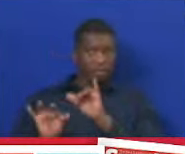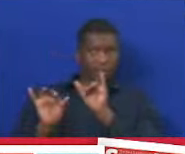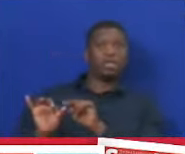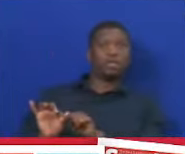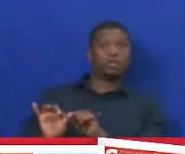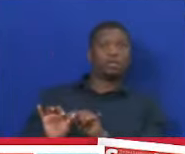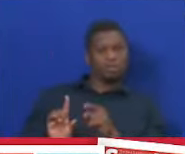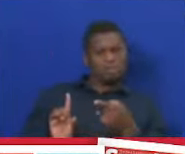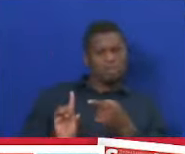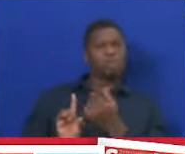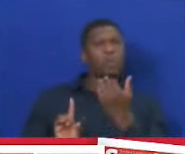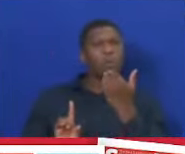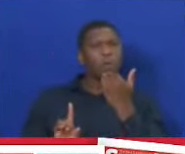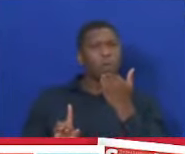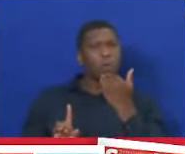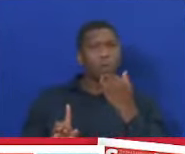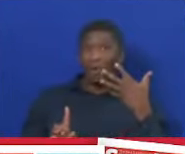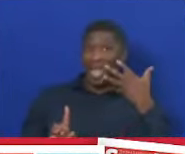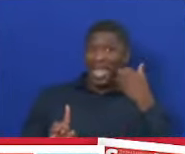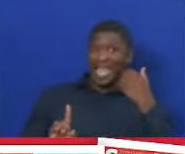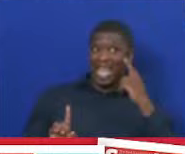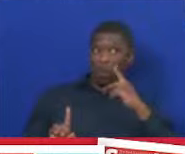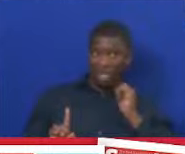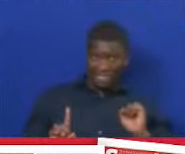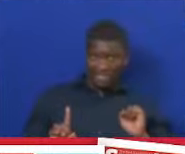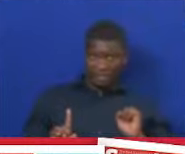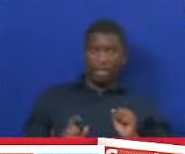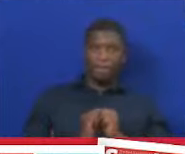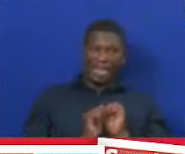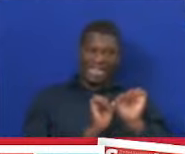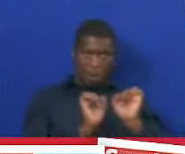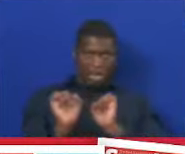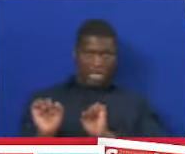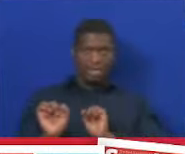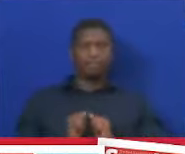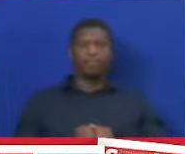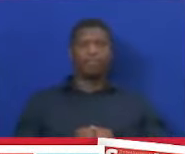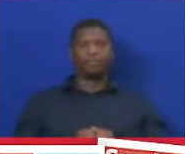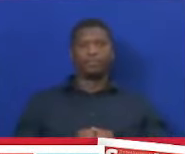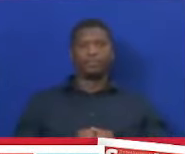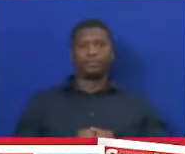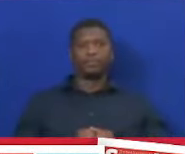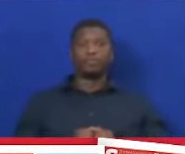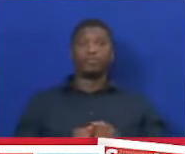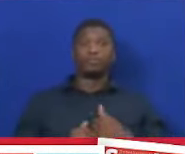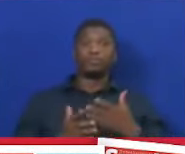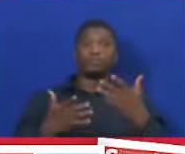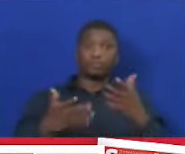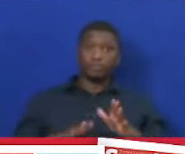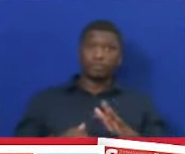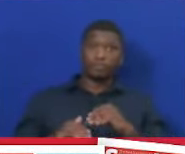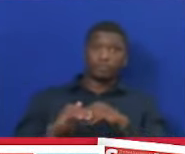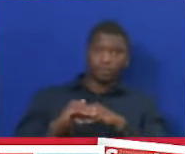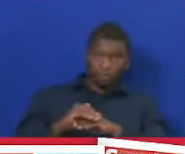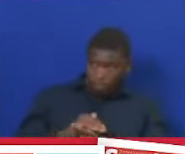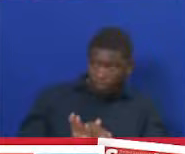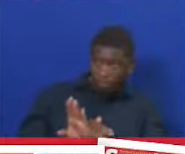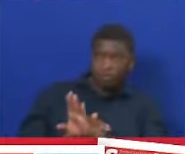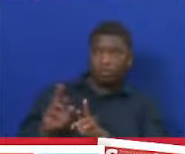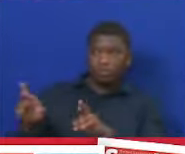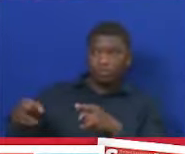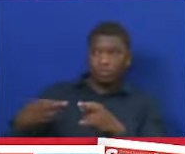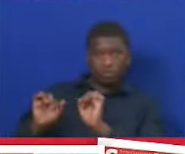Upon arrival at that room, at that cottage, there was no. And upon